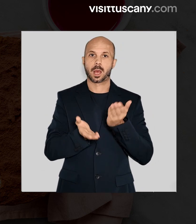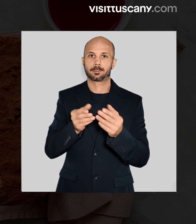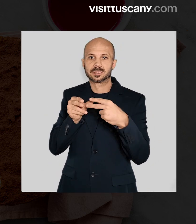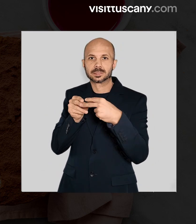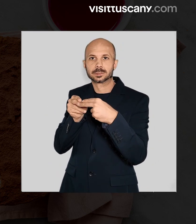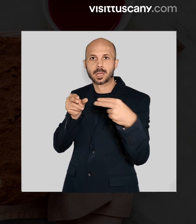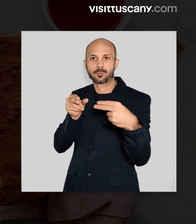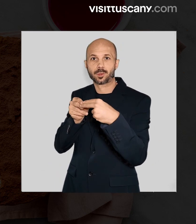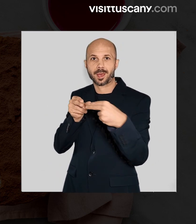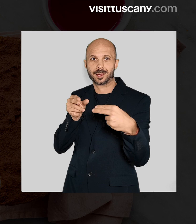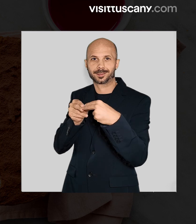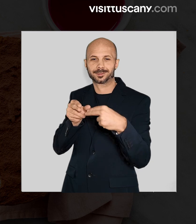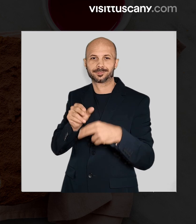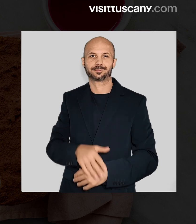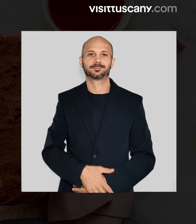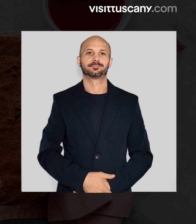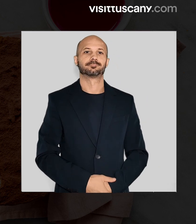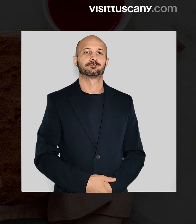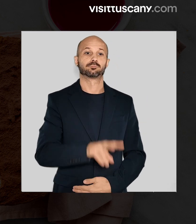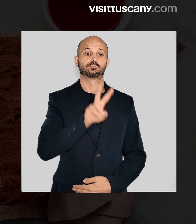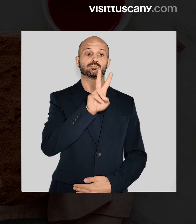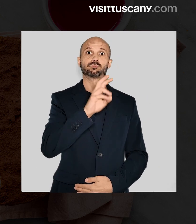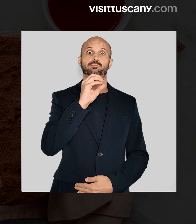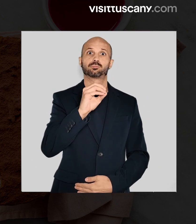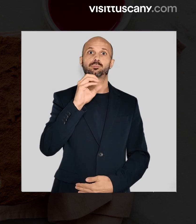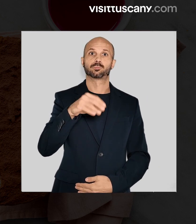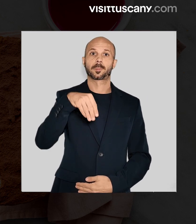120 grams of savoiardi,